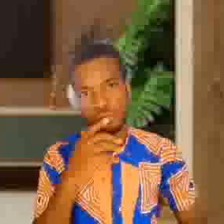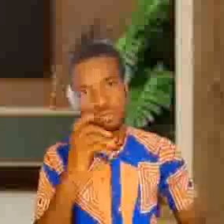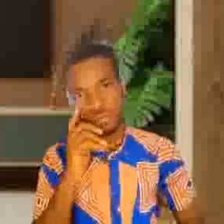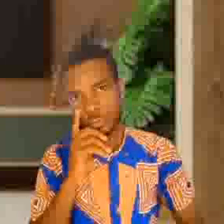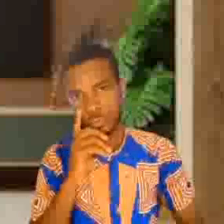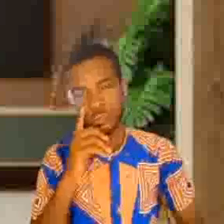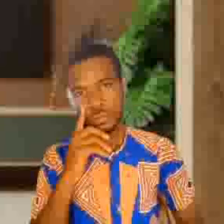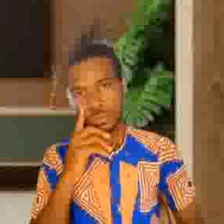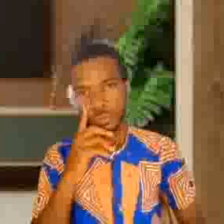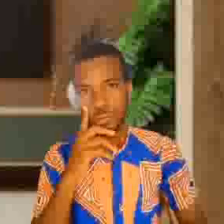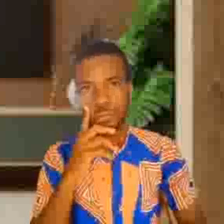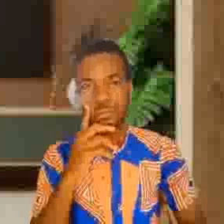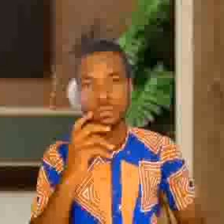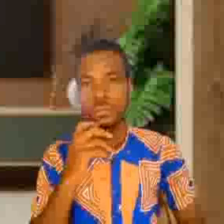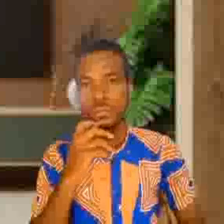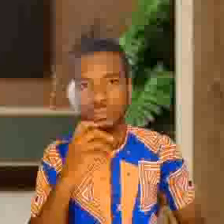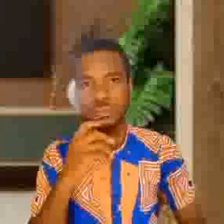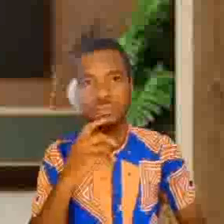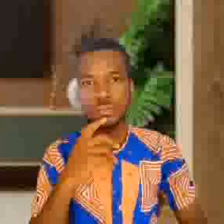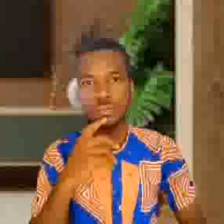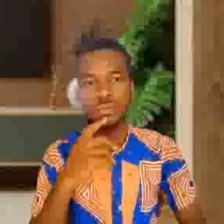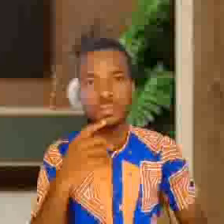he plunged this young man into debt.